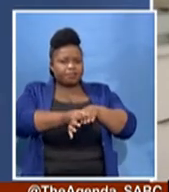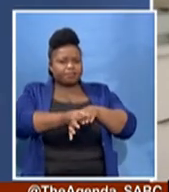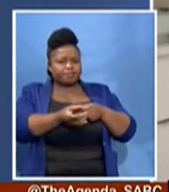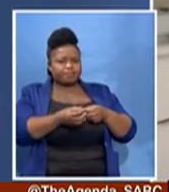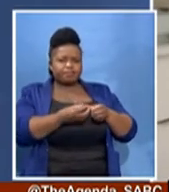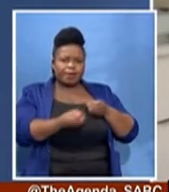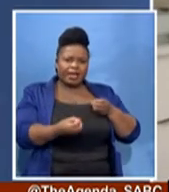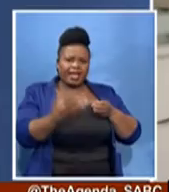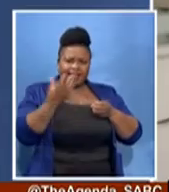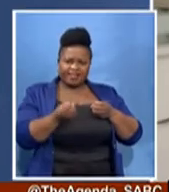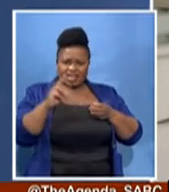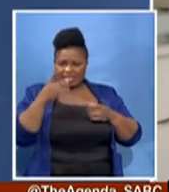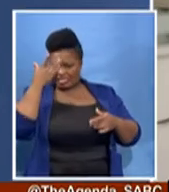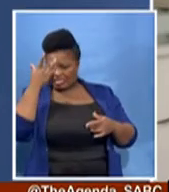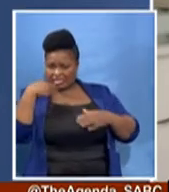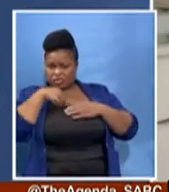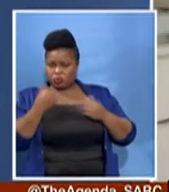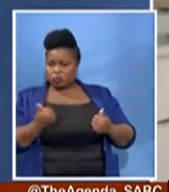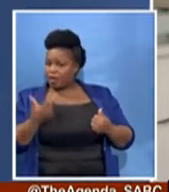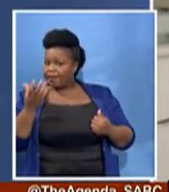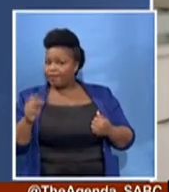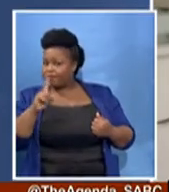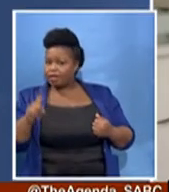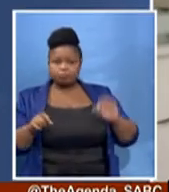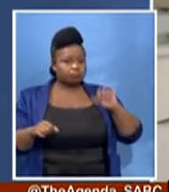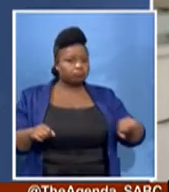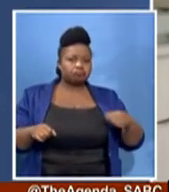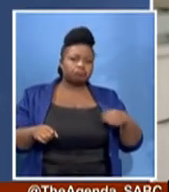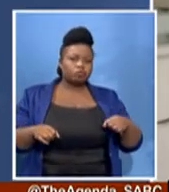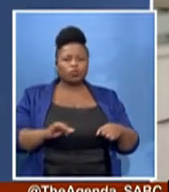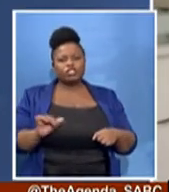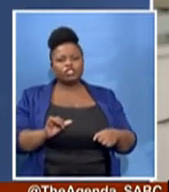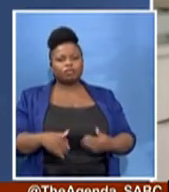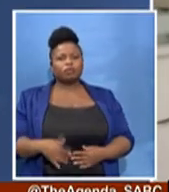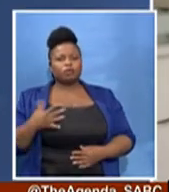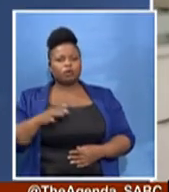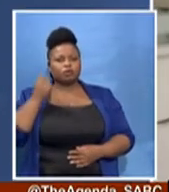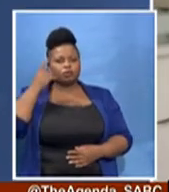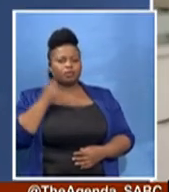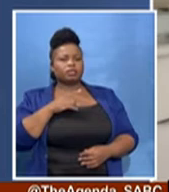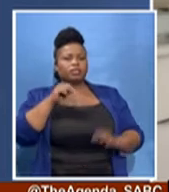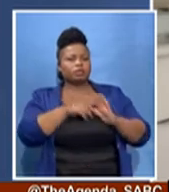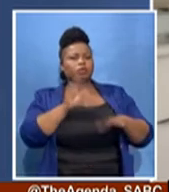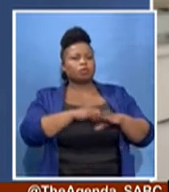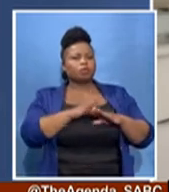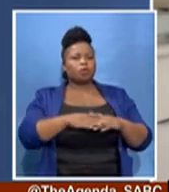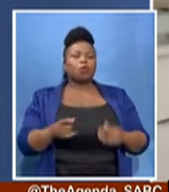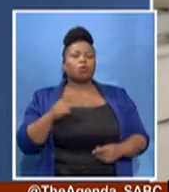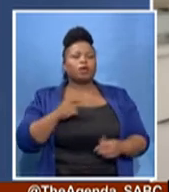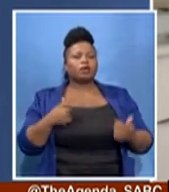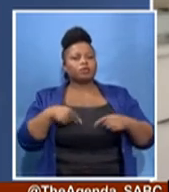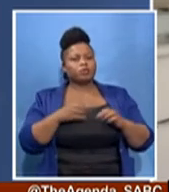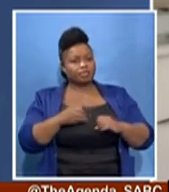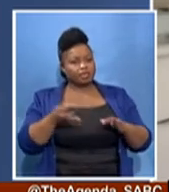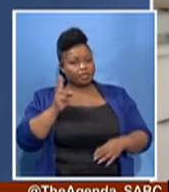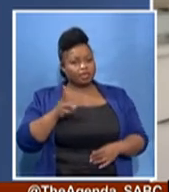clots, yes or no? So as I say, to understand the pause and why we started again, we must first understand that. So what's